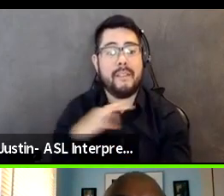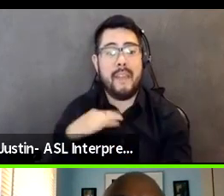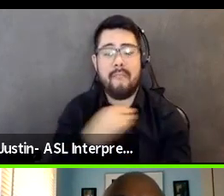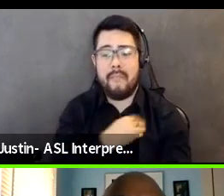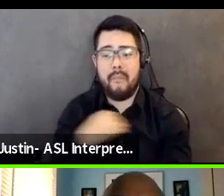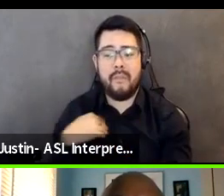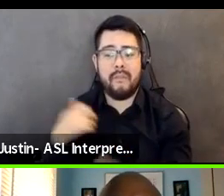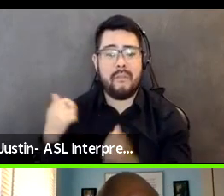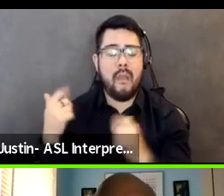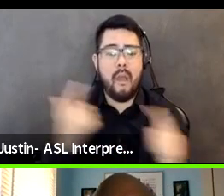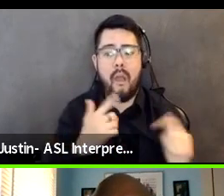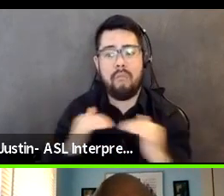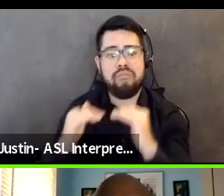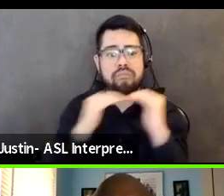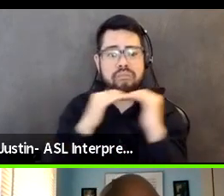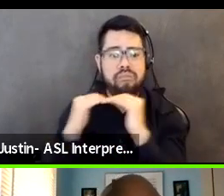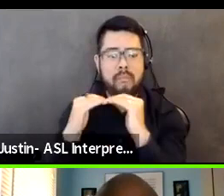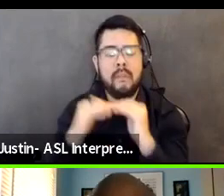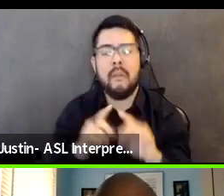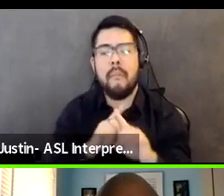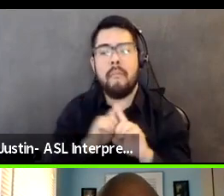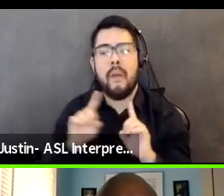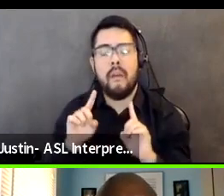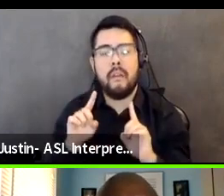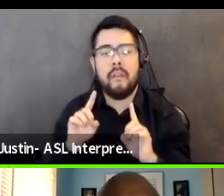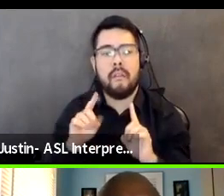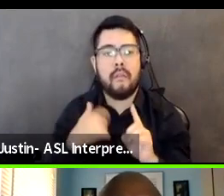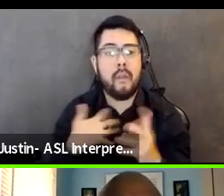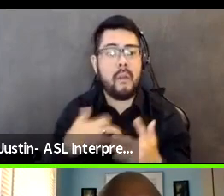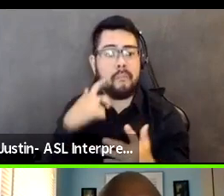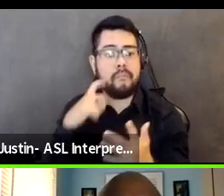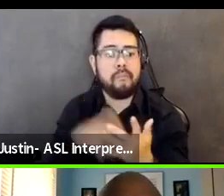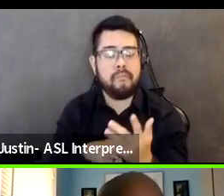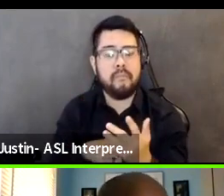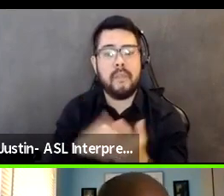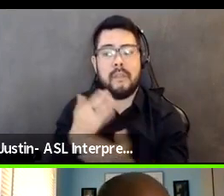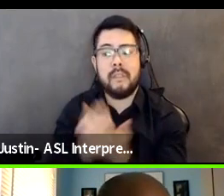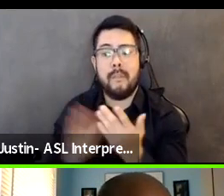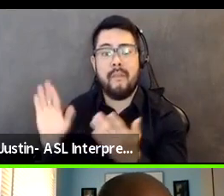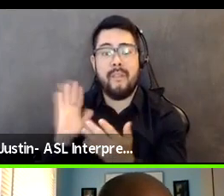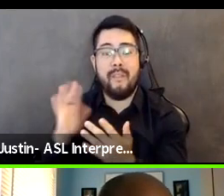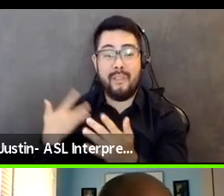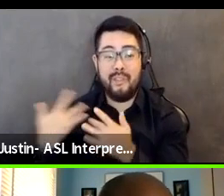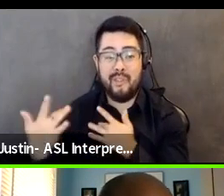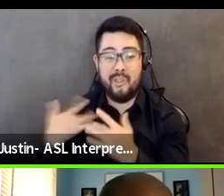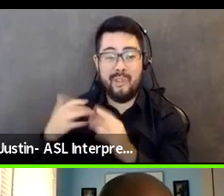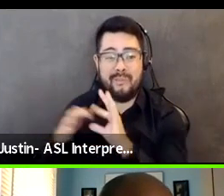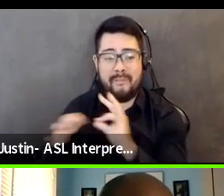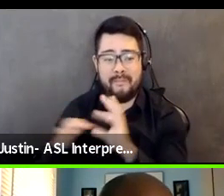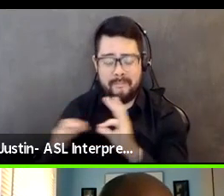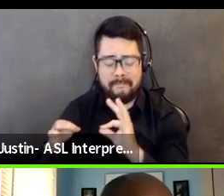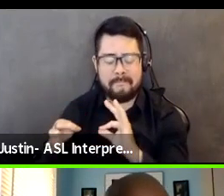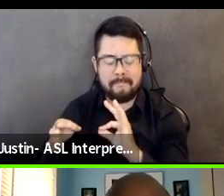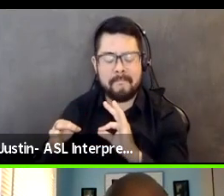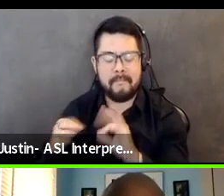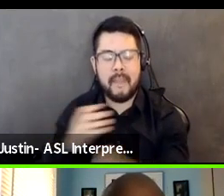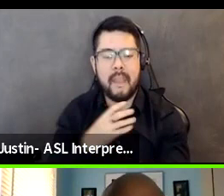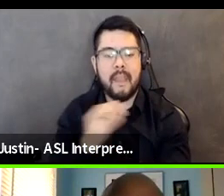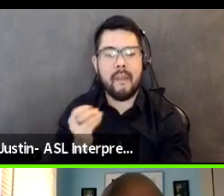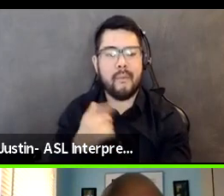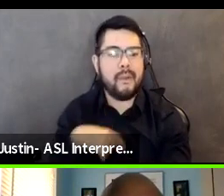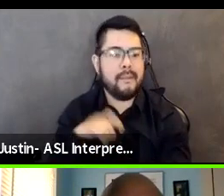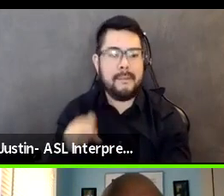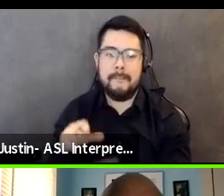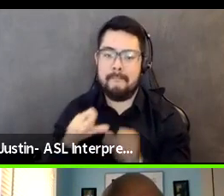fairly i just want to acknowledge that you know some those concerns have been voiced and then um and we just got to keep